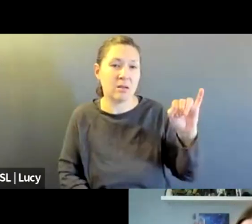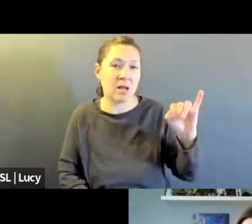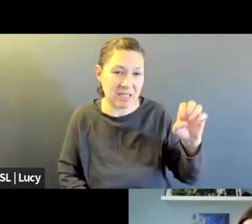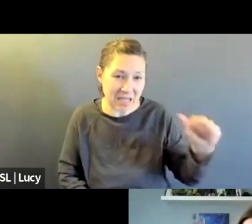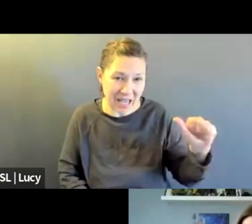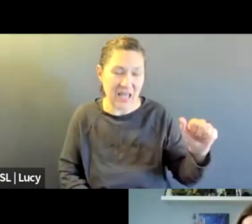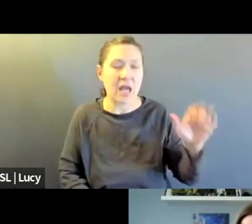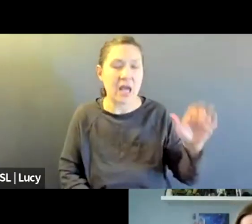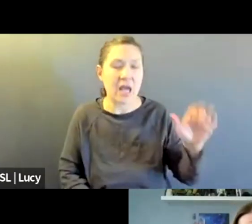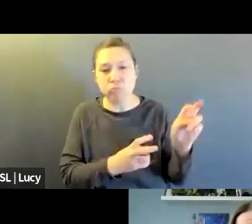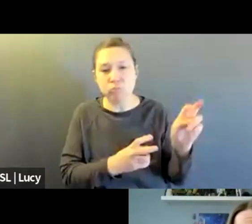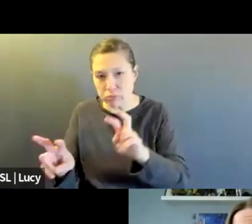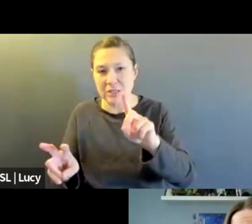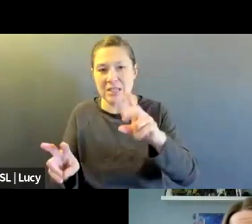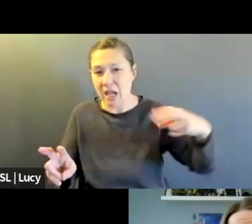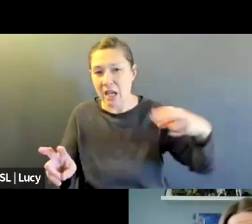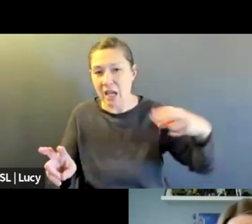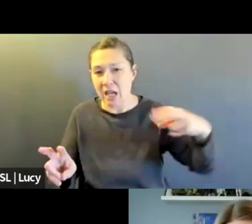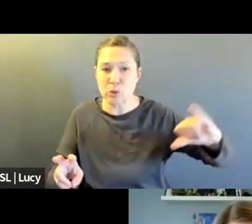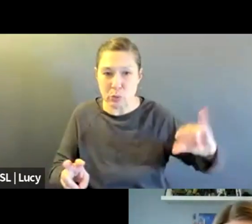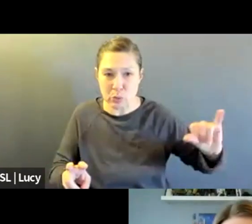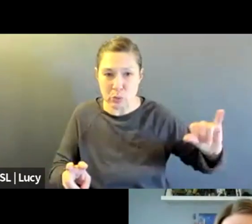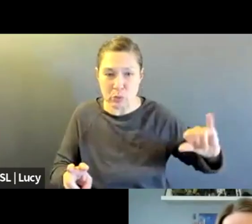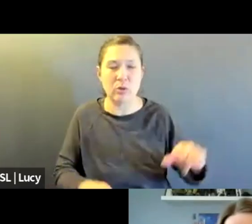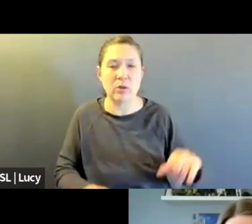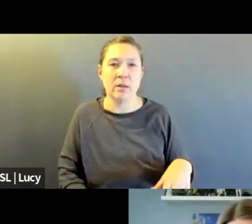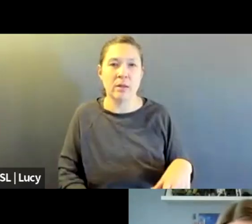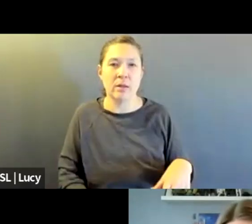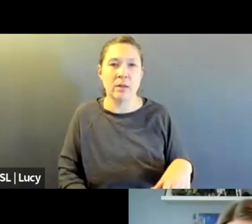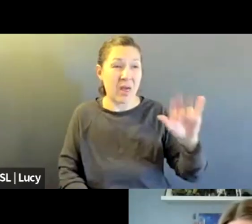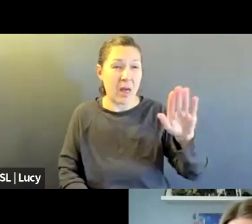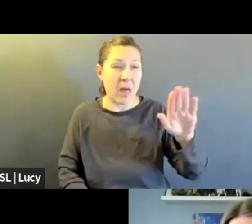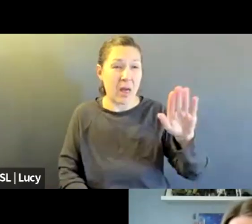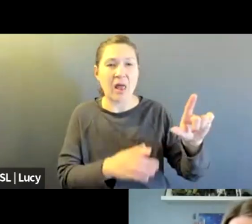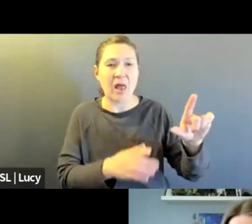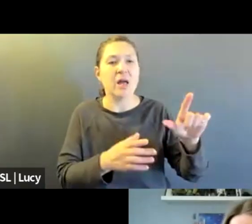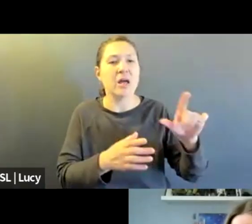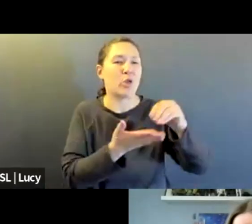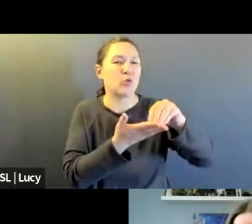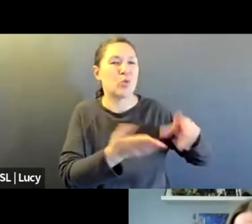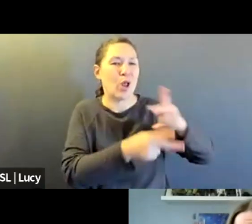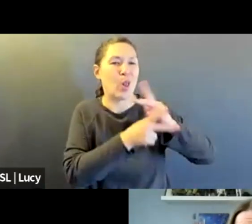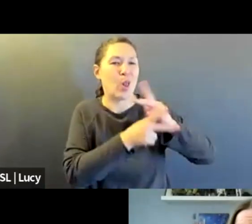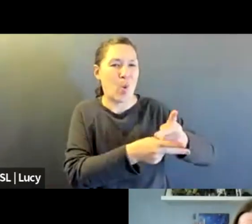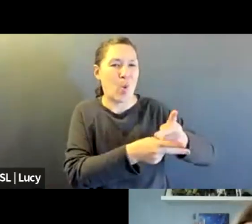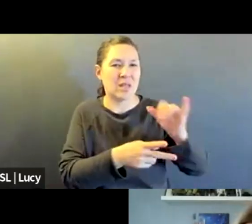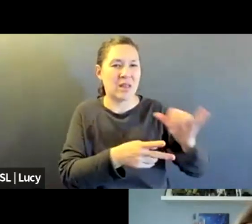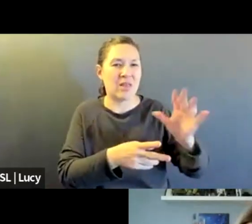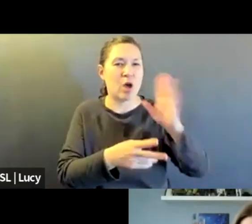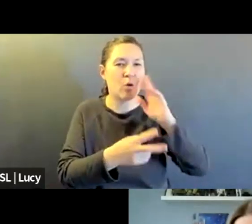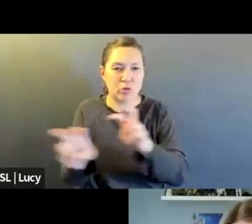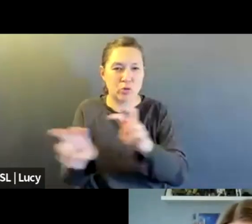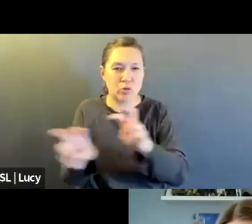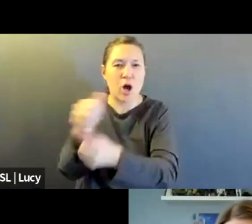Department of Health and Human Services. But under that bill, the student loan portfolio would transfer to the Department